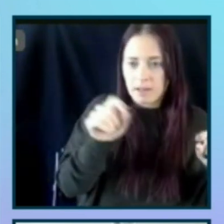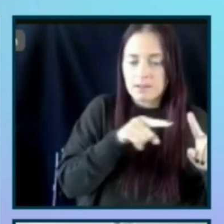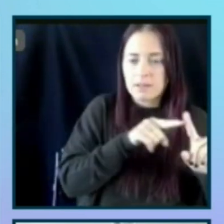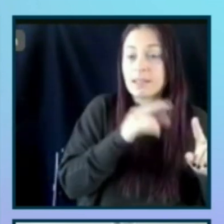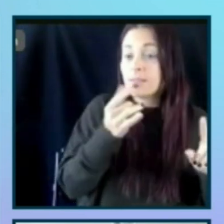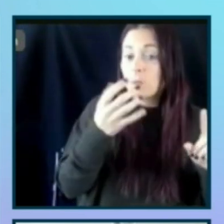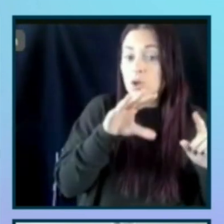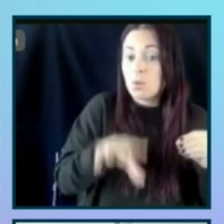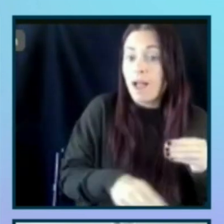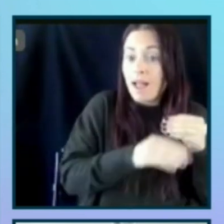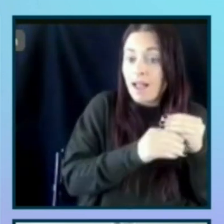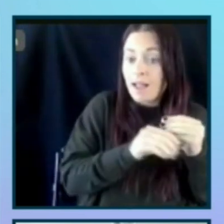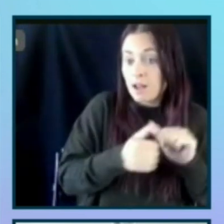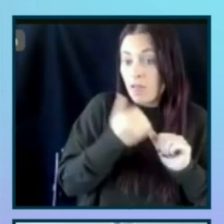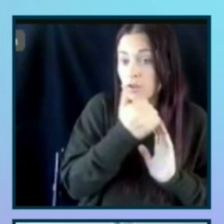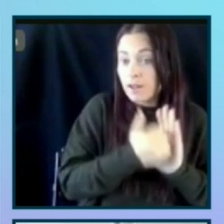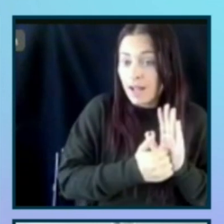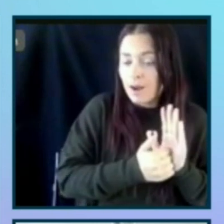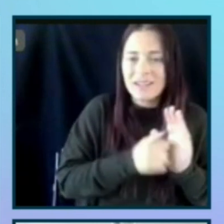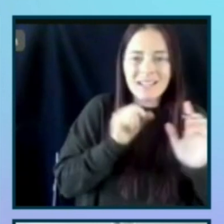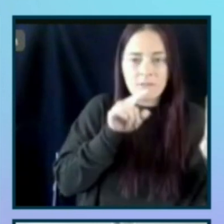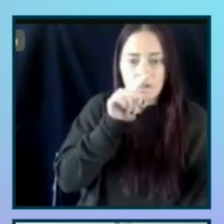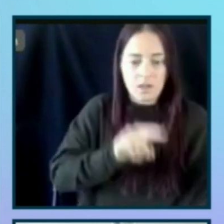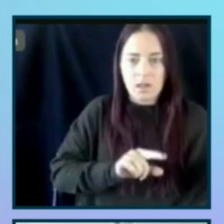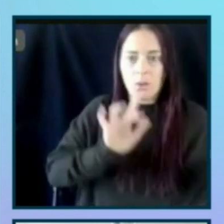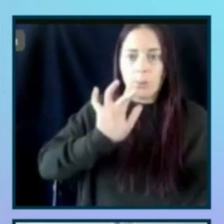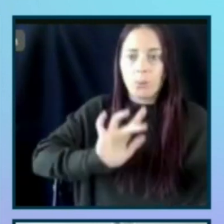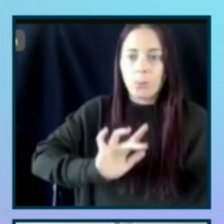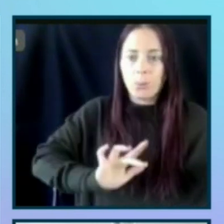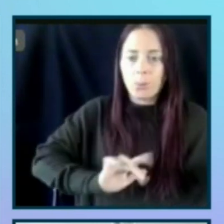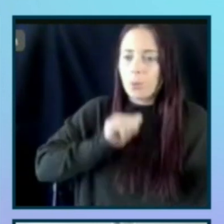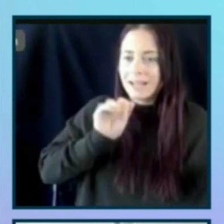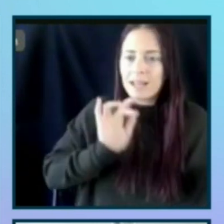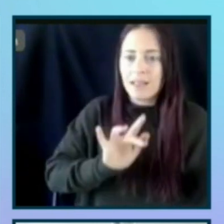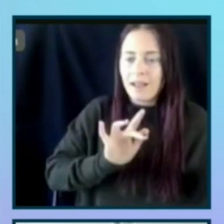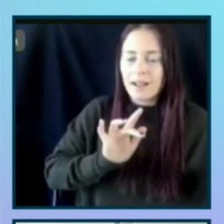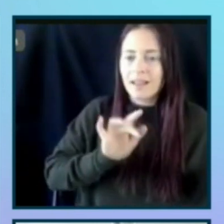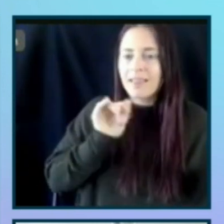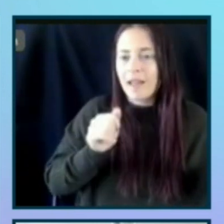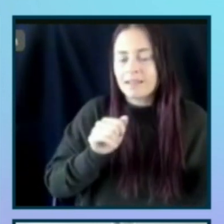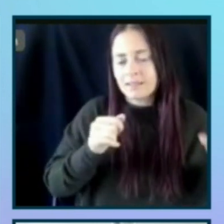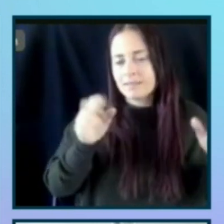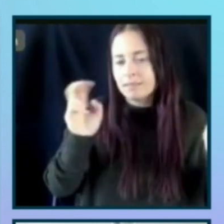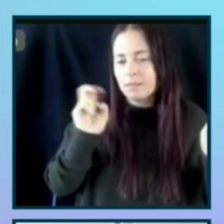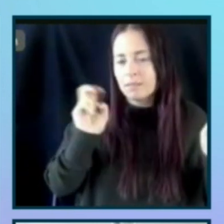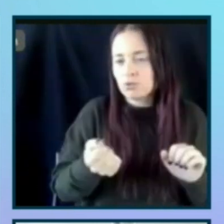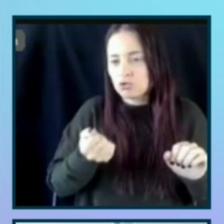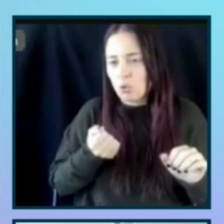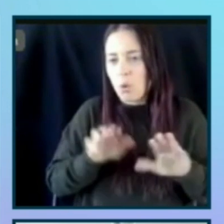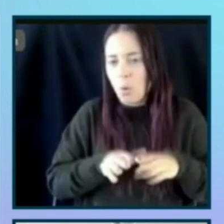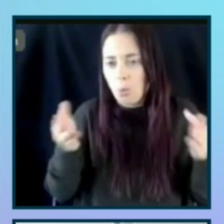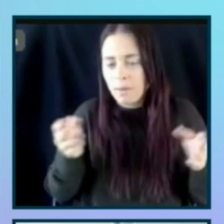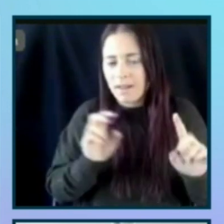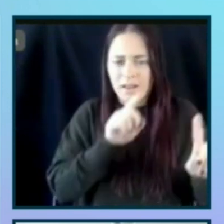another account, the ones that were not yet selected were built as buttons that opened a drawer. And this was confusing to participants